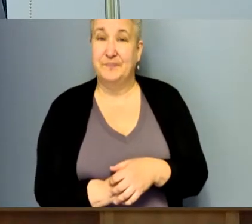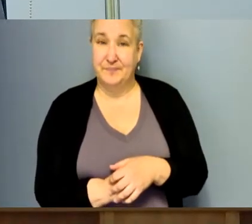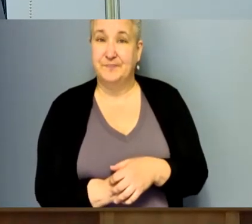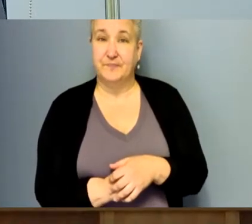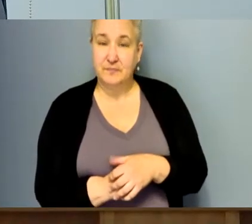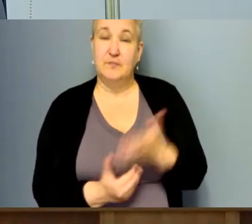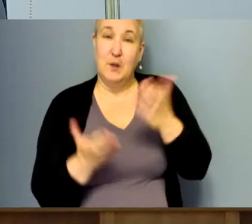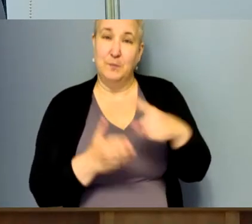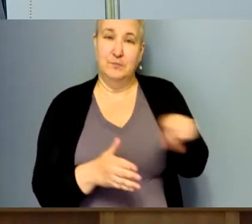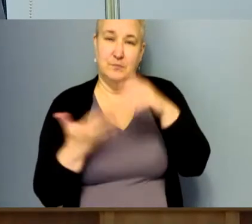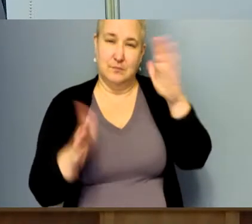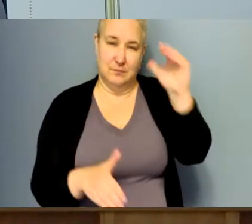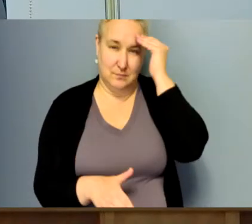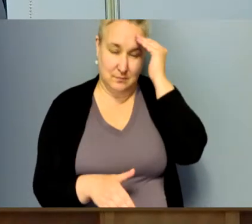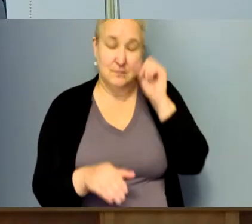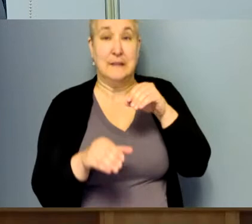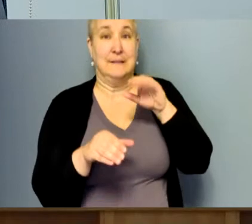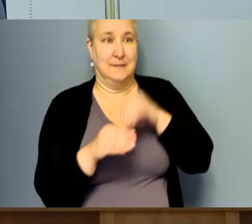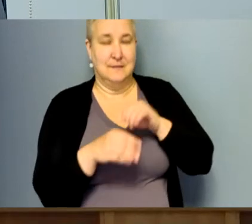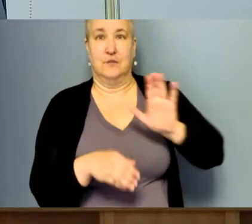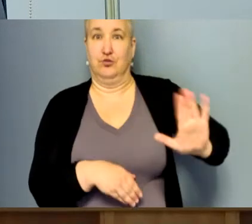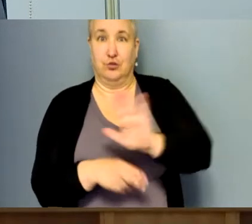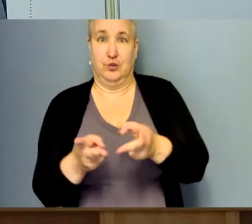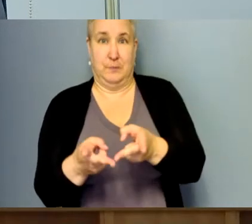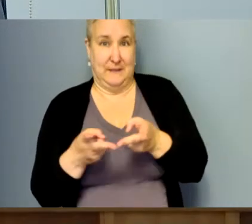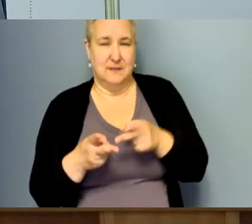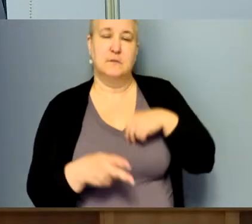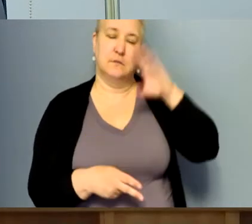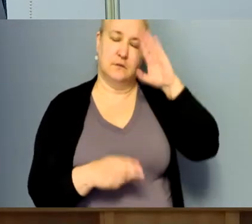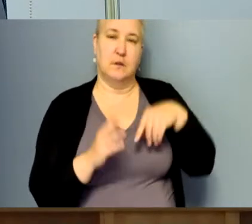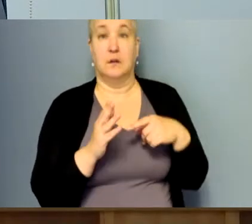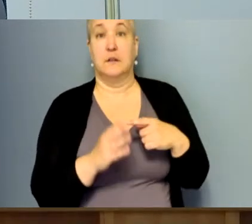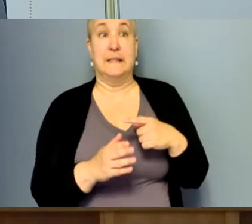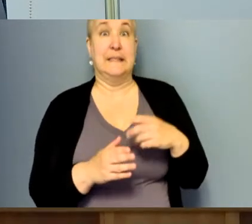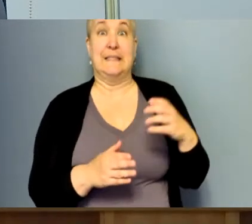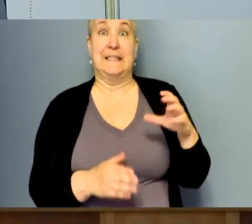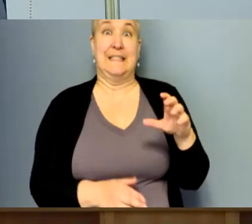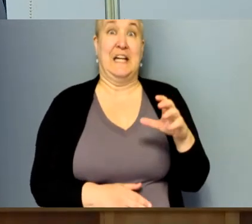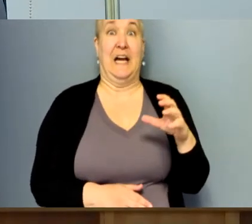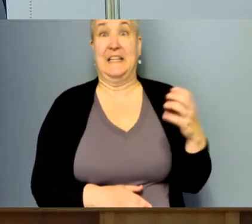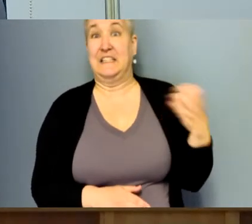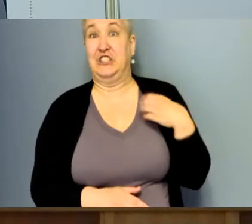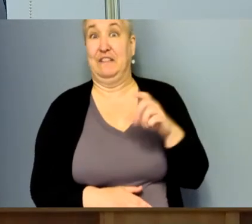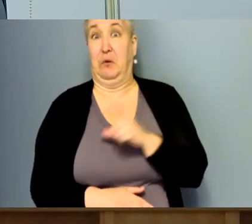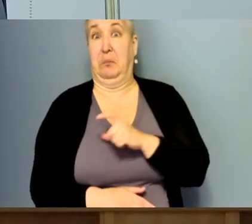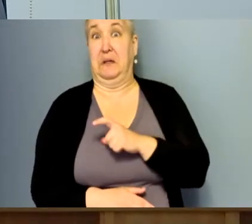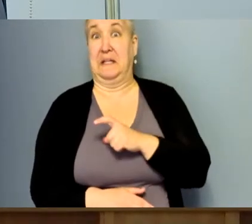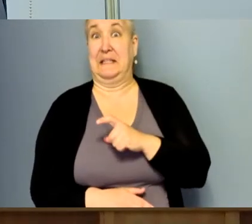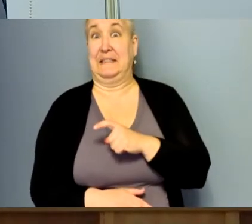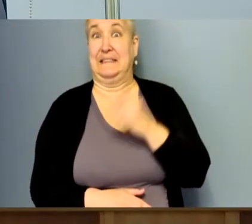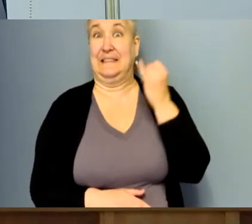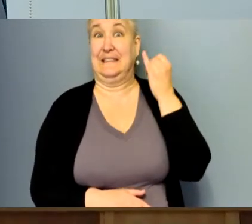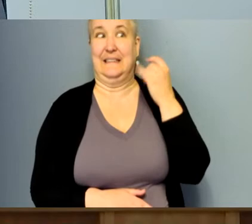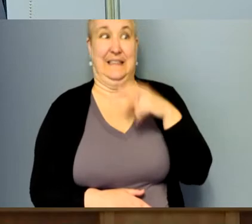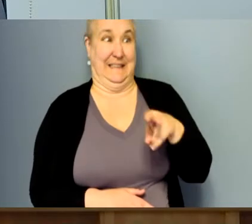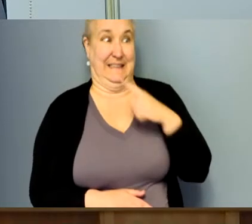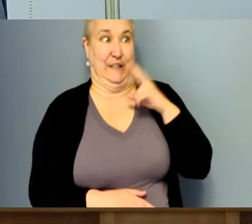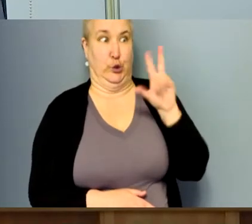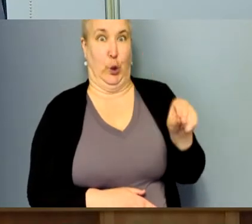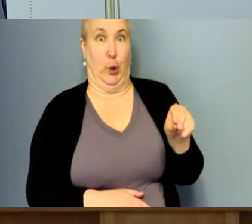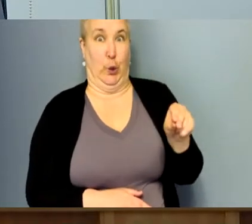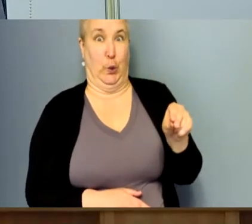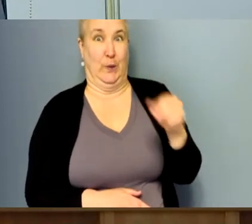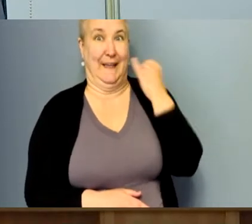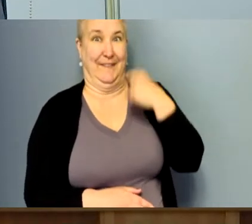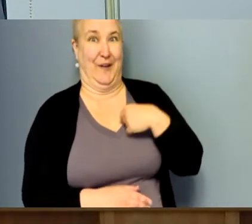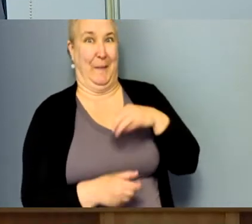you probably know, being in the positions you are, it's tough to say no to a chief of police if you're an elected official. And so it helps